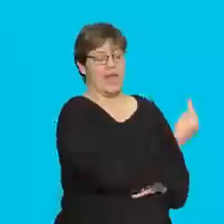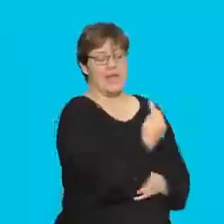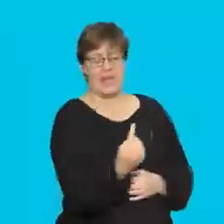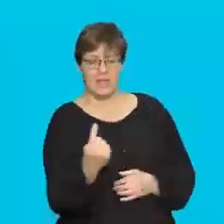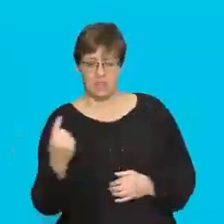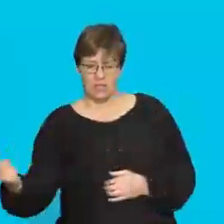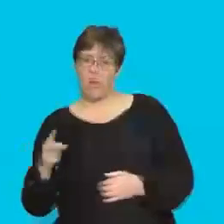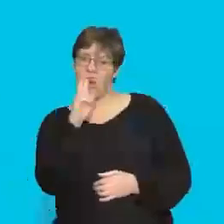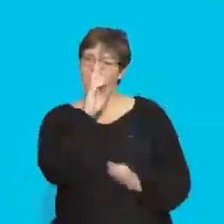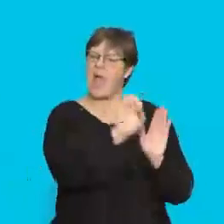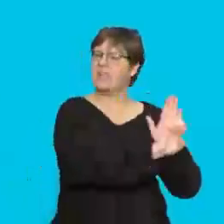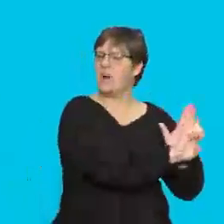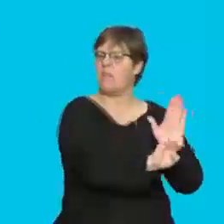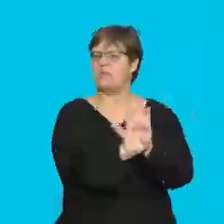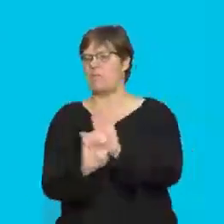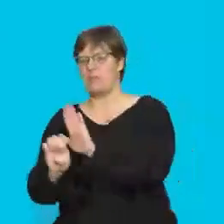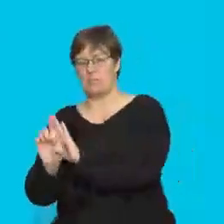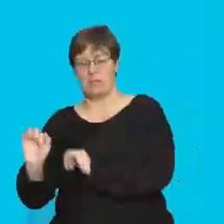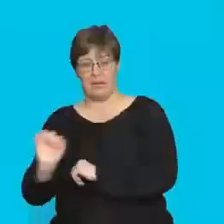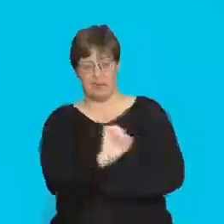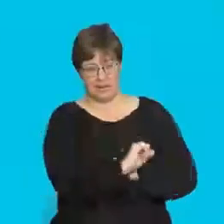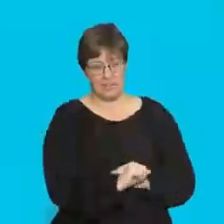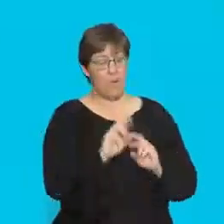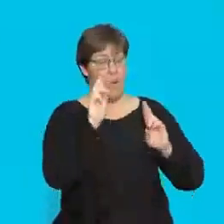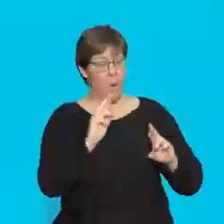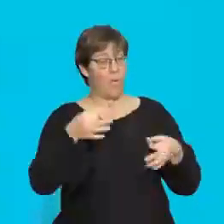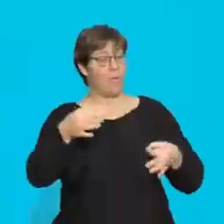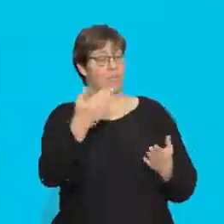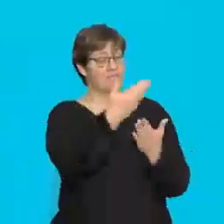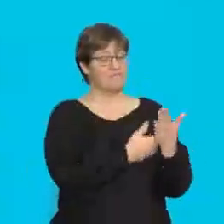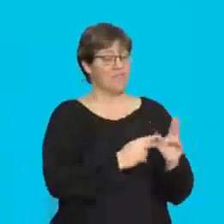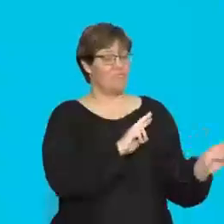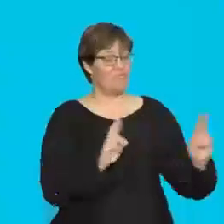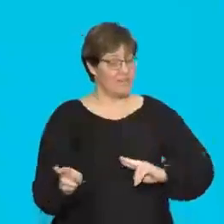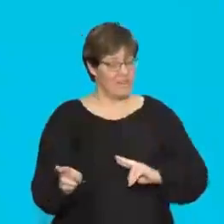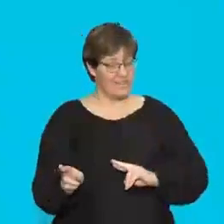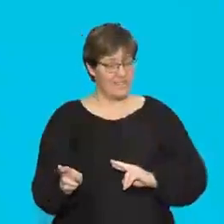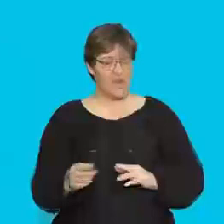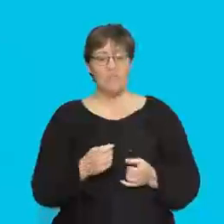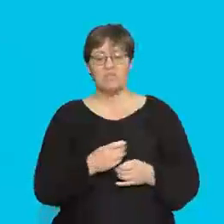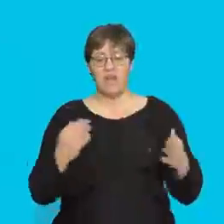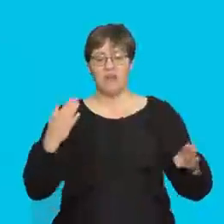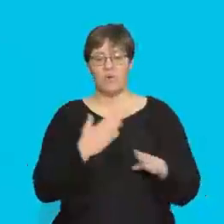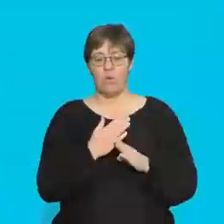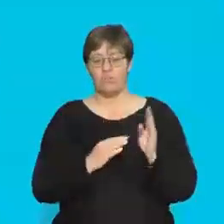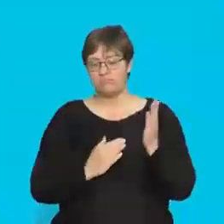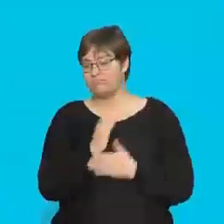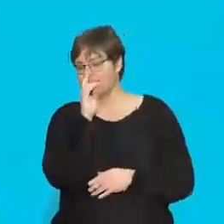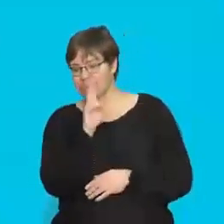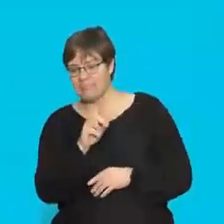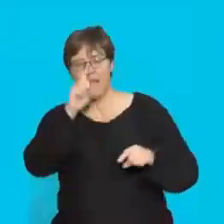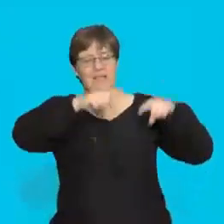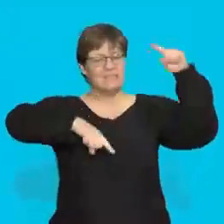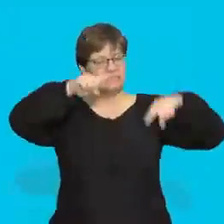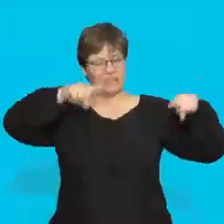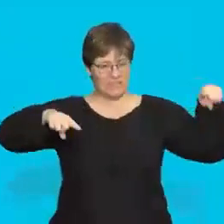turn, looking at some examples. So I hope you've got your pen and paper ready, because let's start working our